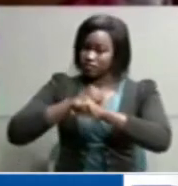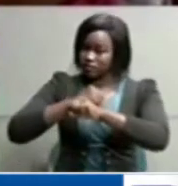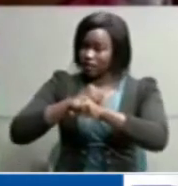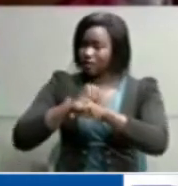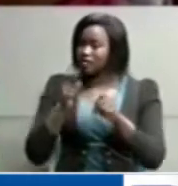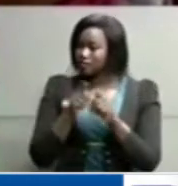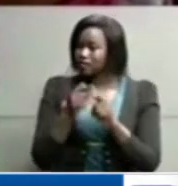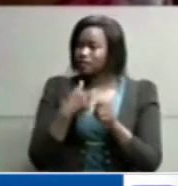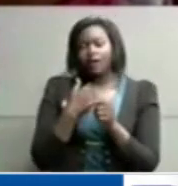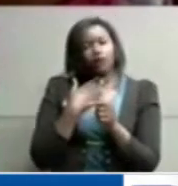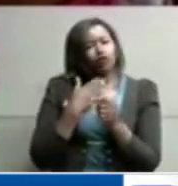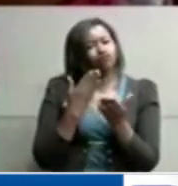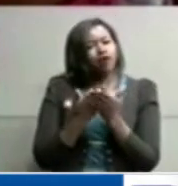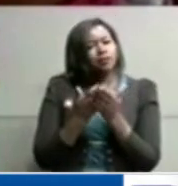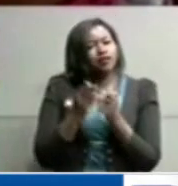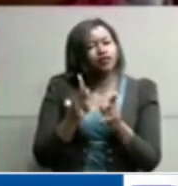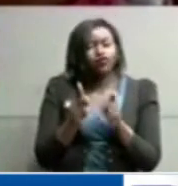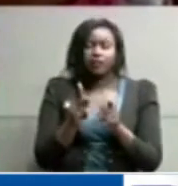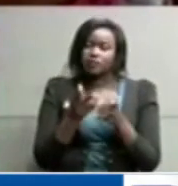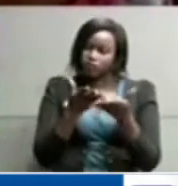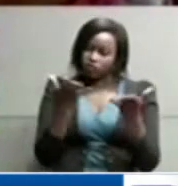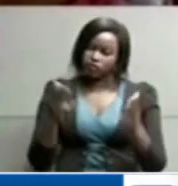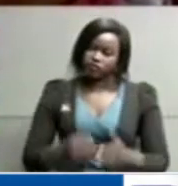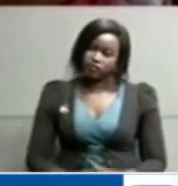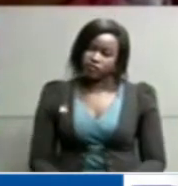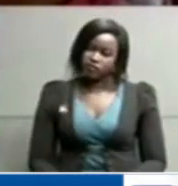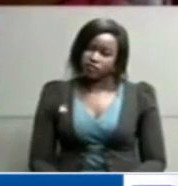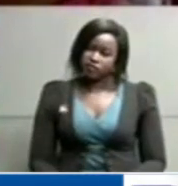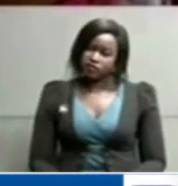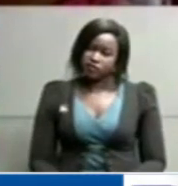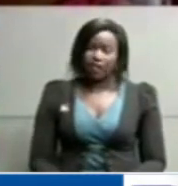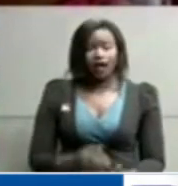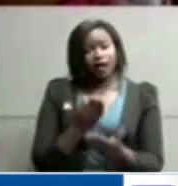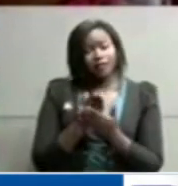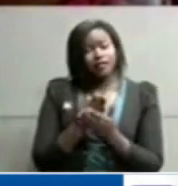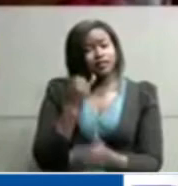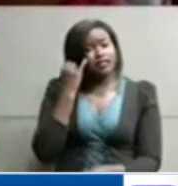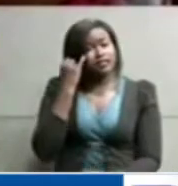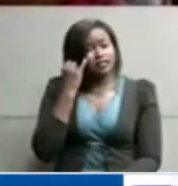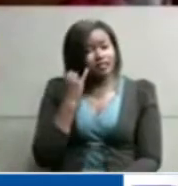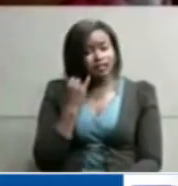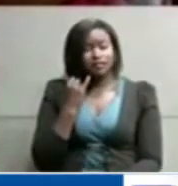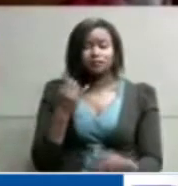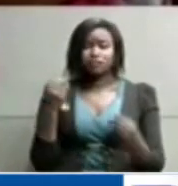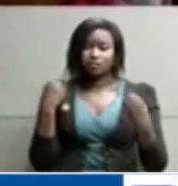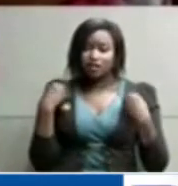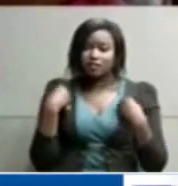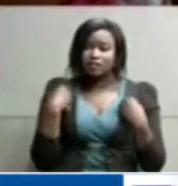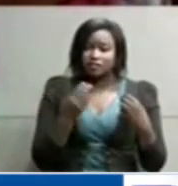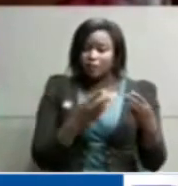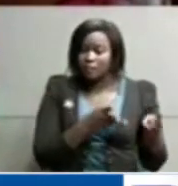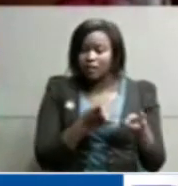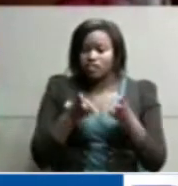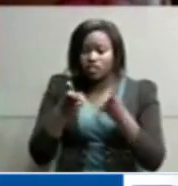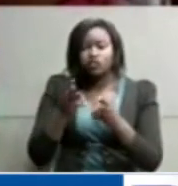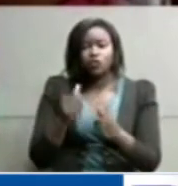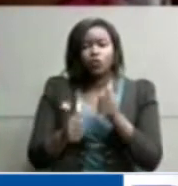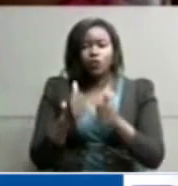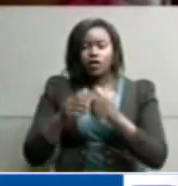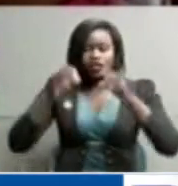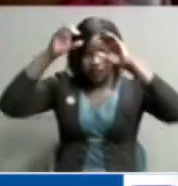the population to seriously practice the measures that His Excellency